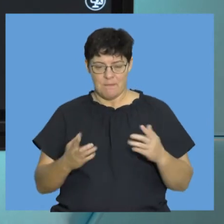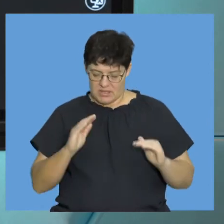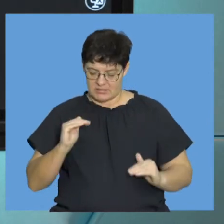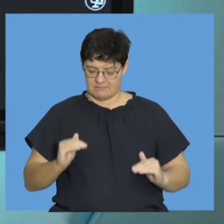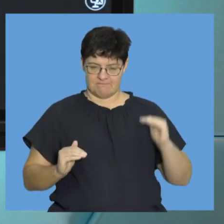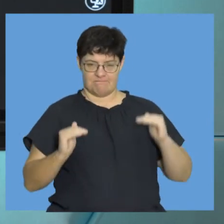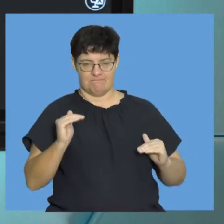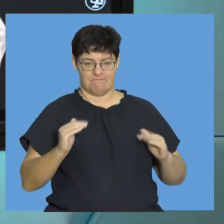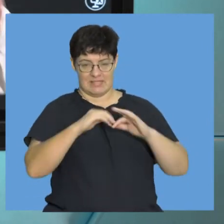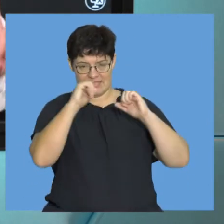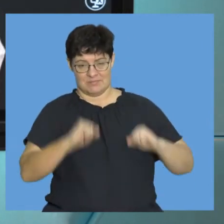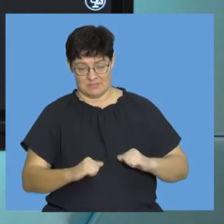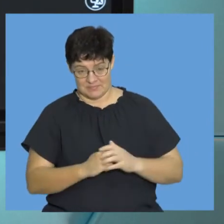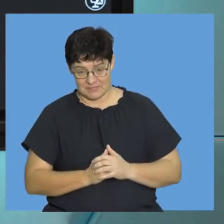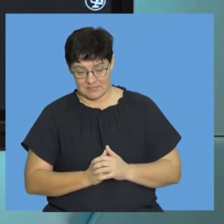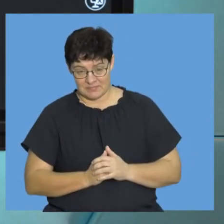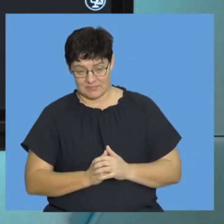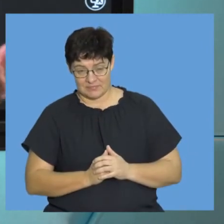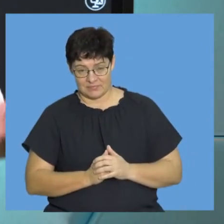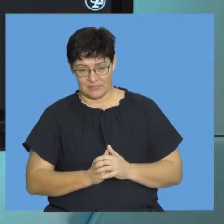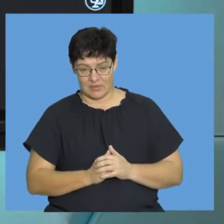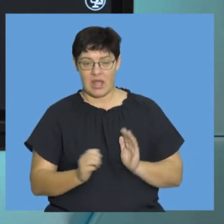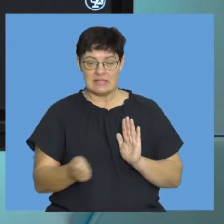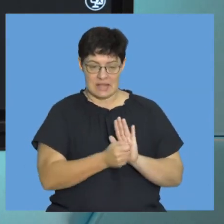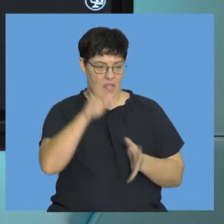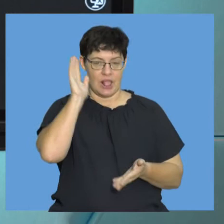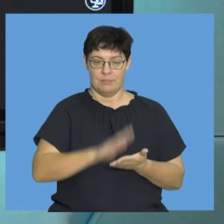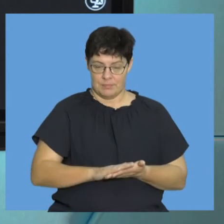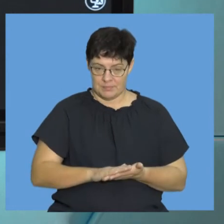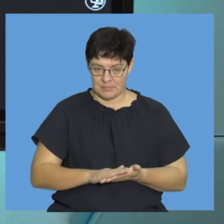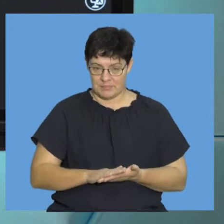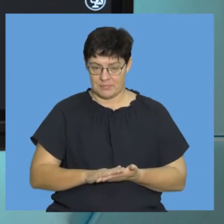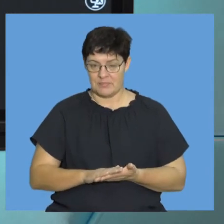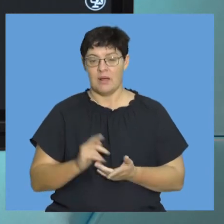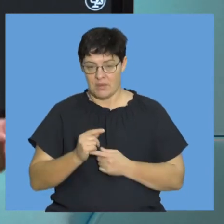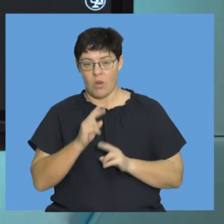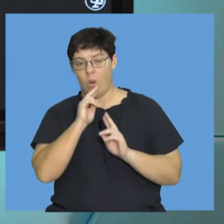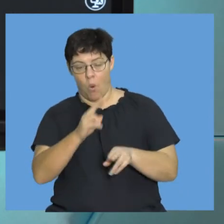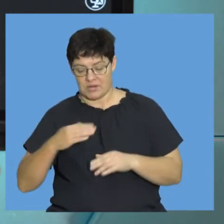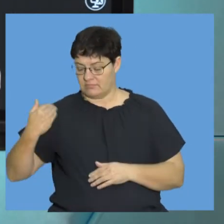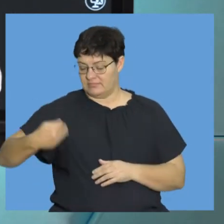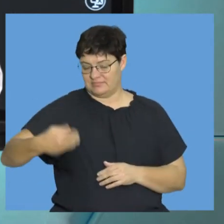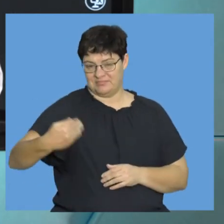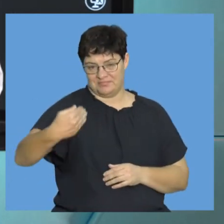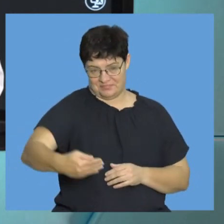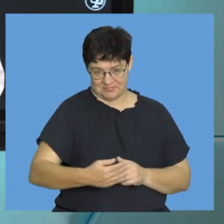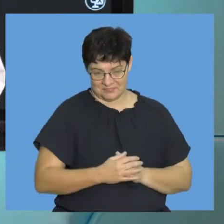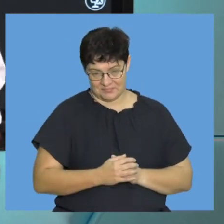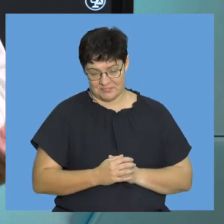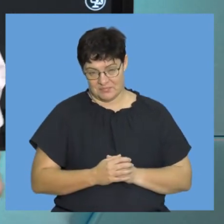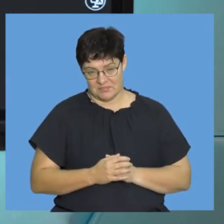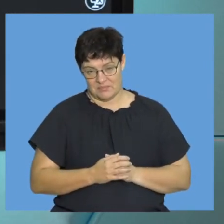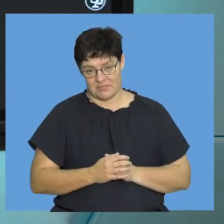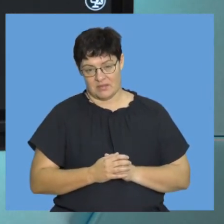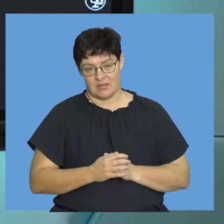have systems in place. A particular item is selling out fast, order that on a more frequent basis, right?